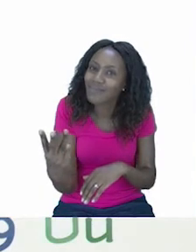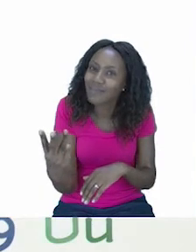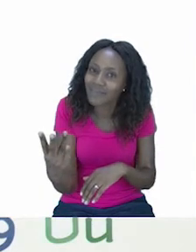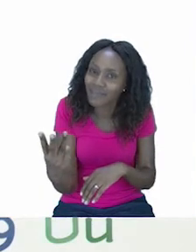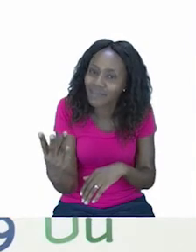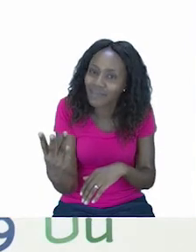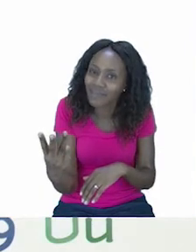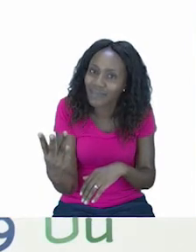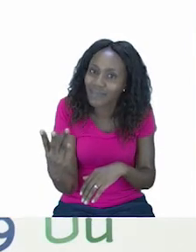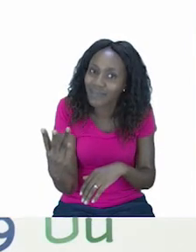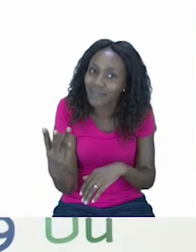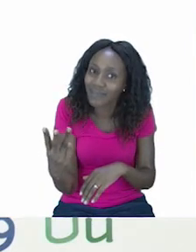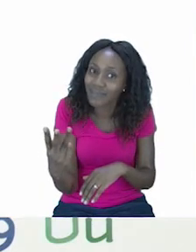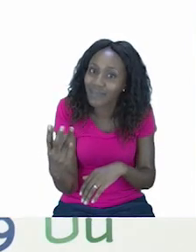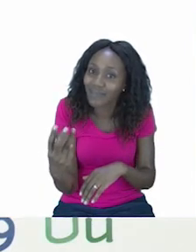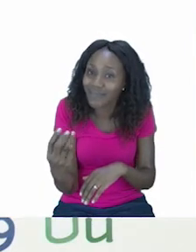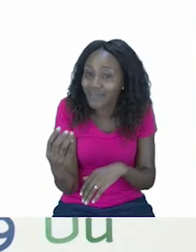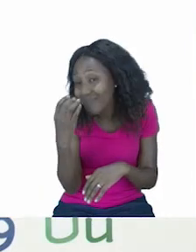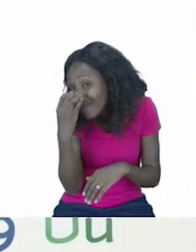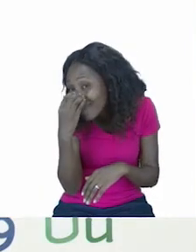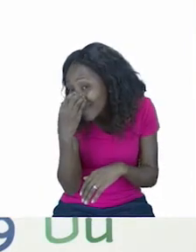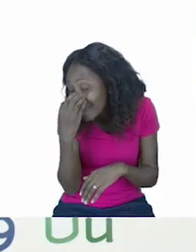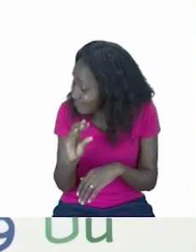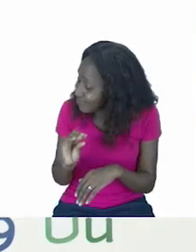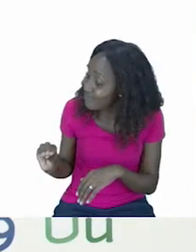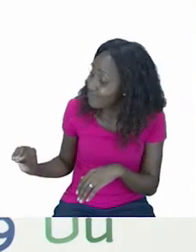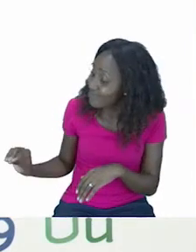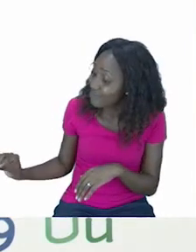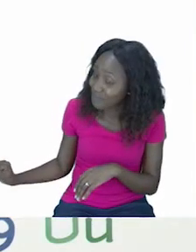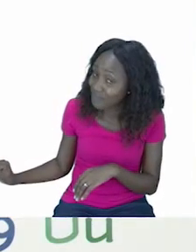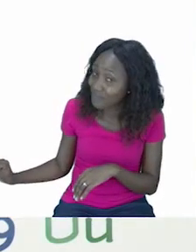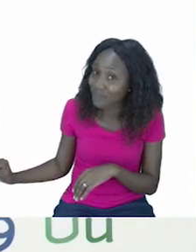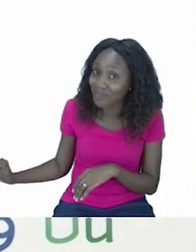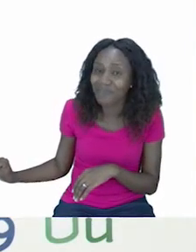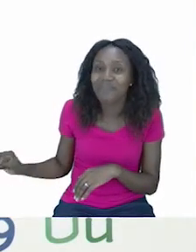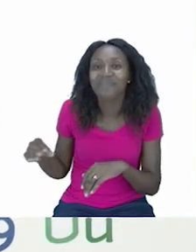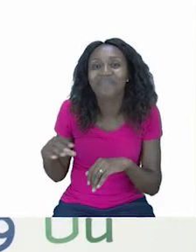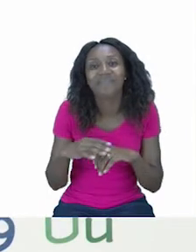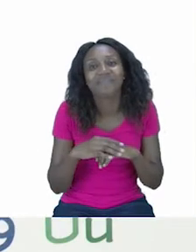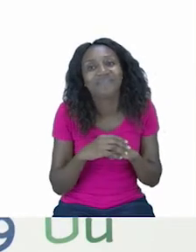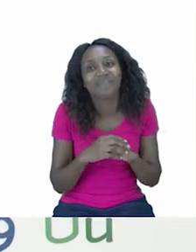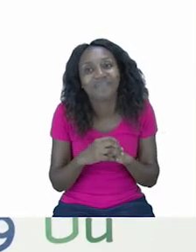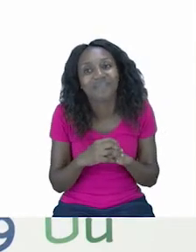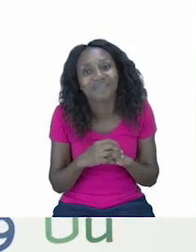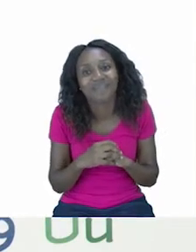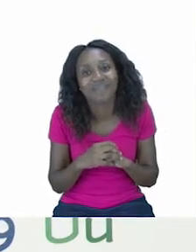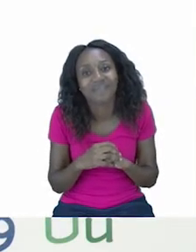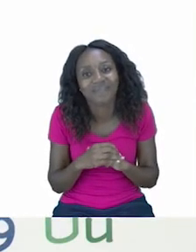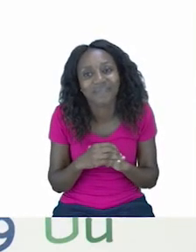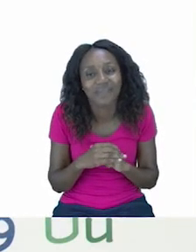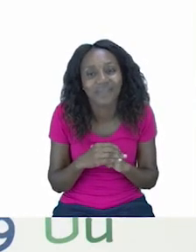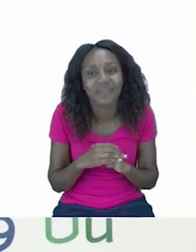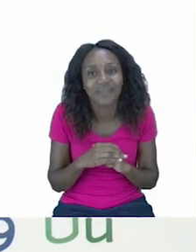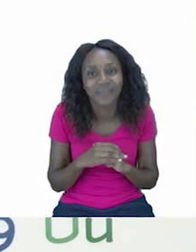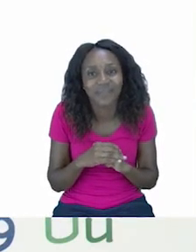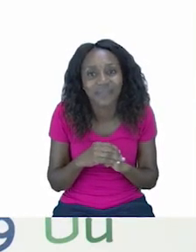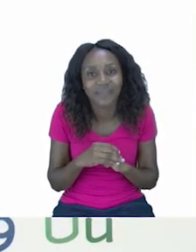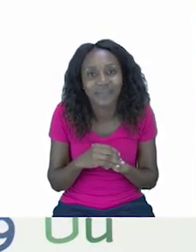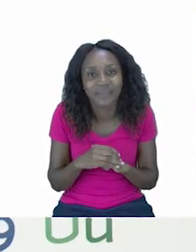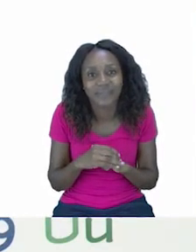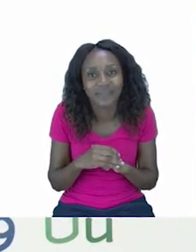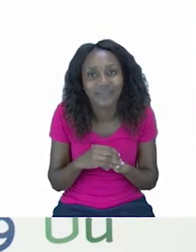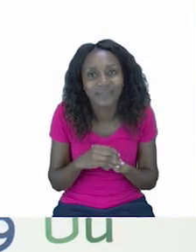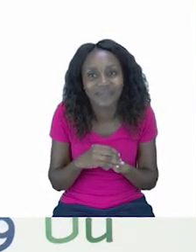Wednesday. Good job. There you go, Zoshi.